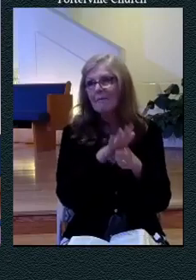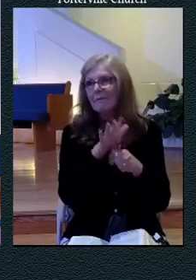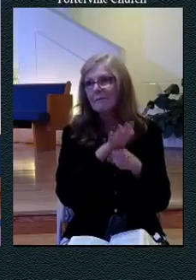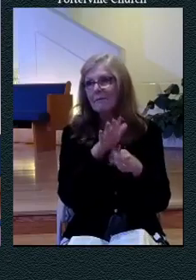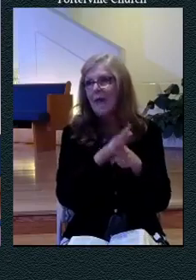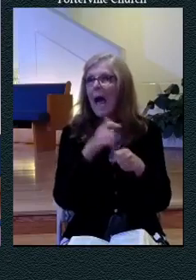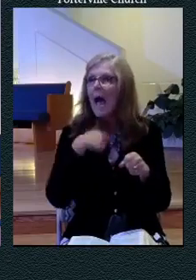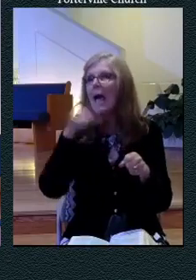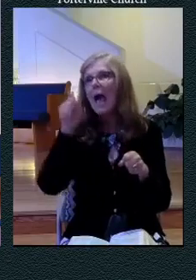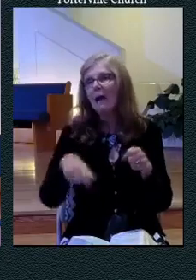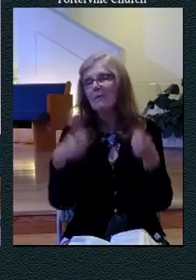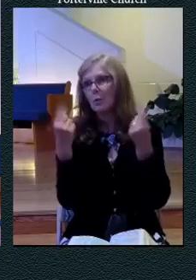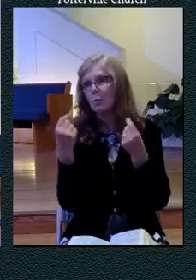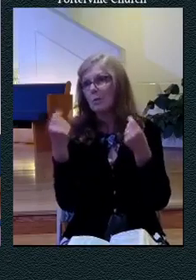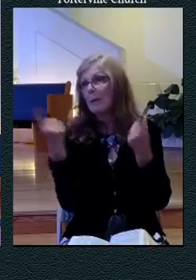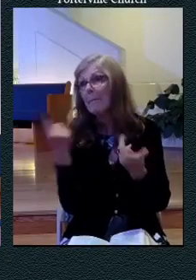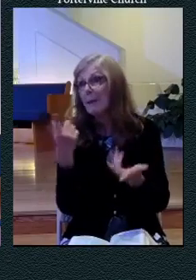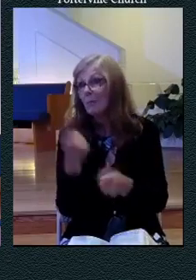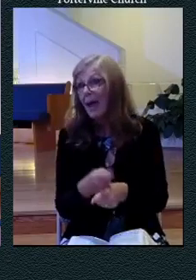do something, don't I?